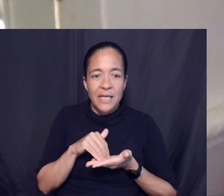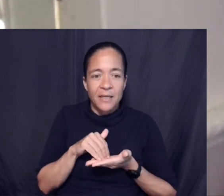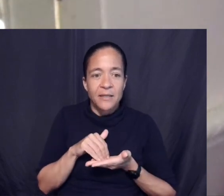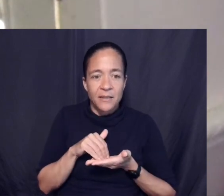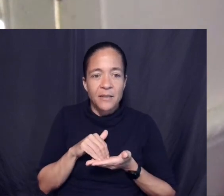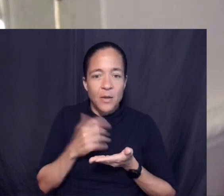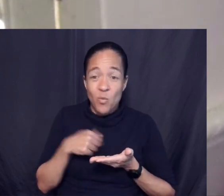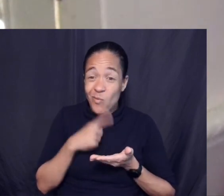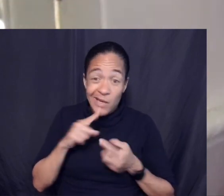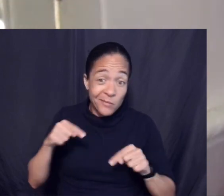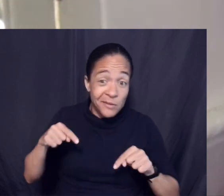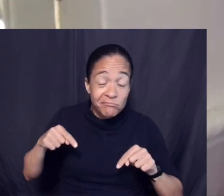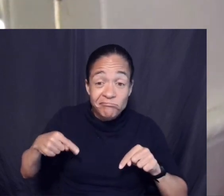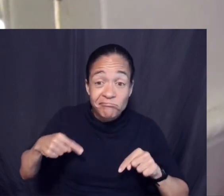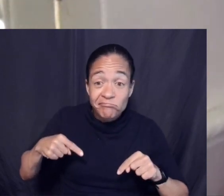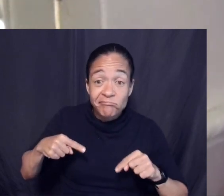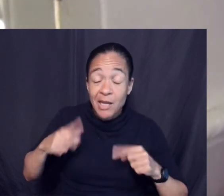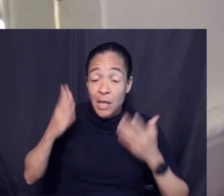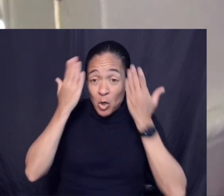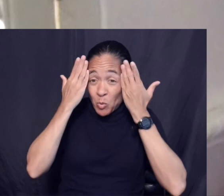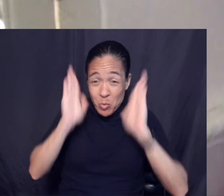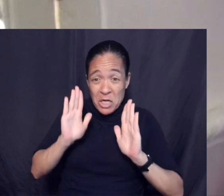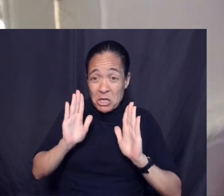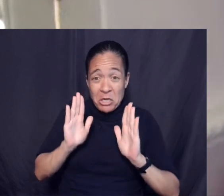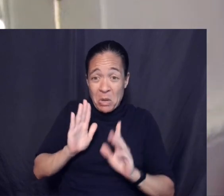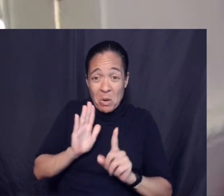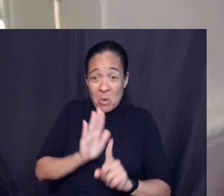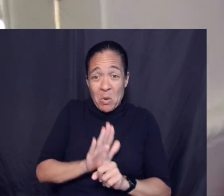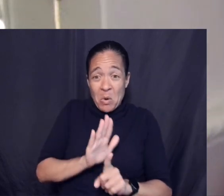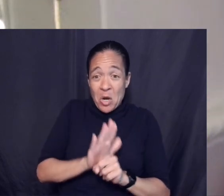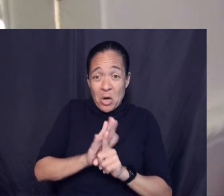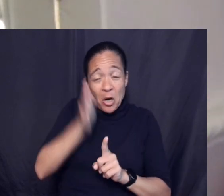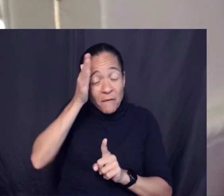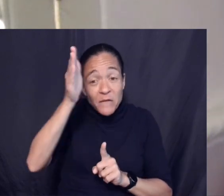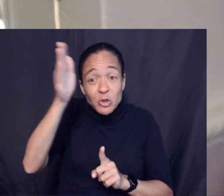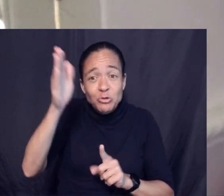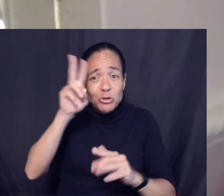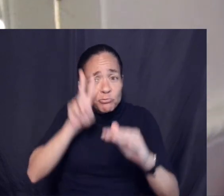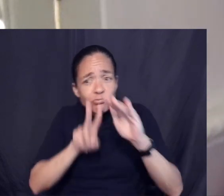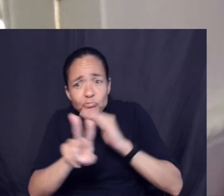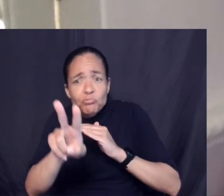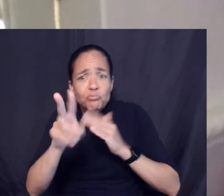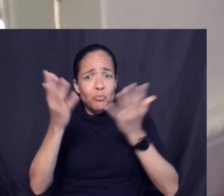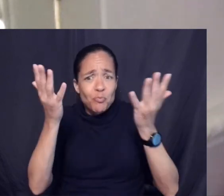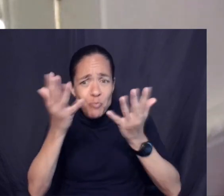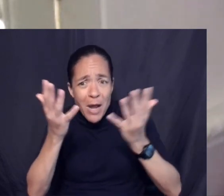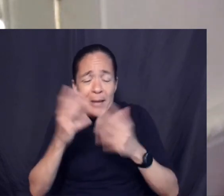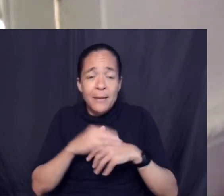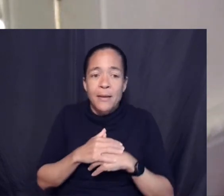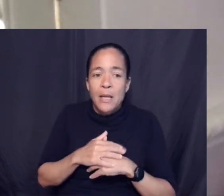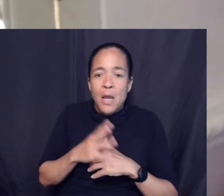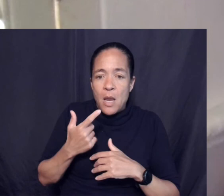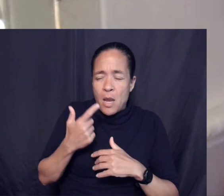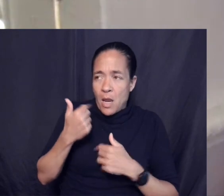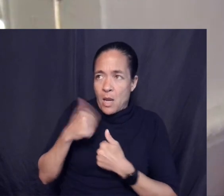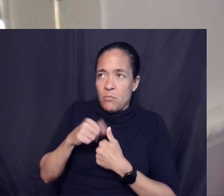Again, we were so scared and we didn't know what her future was going to look like and how much medical intervention and all of those things.